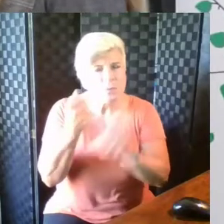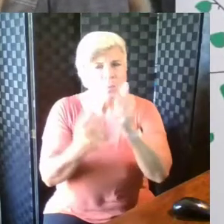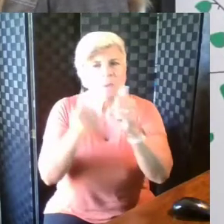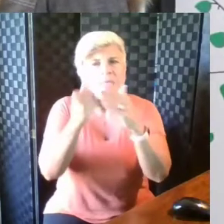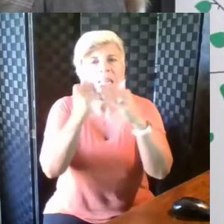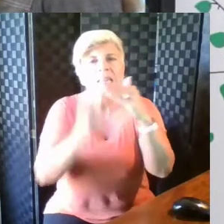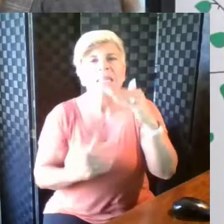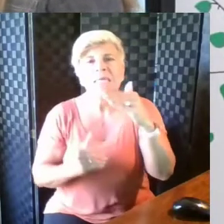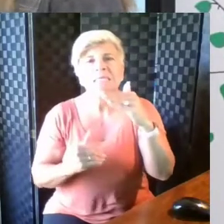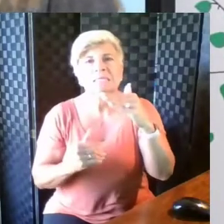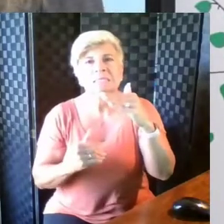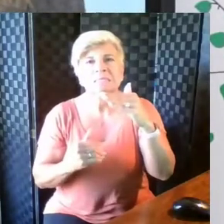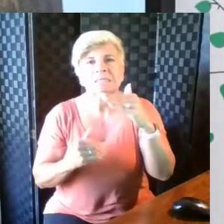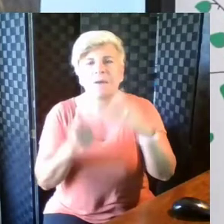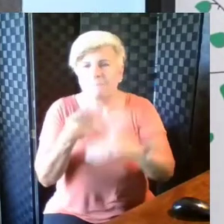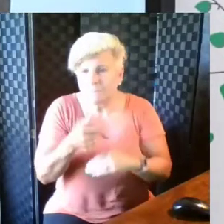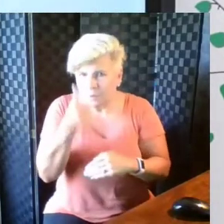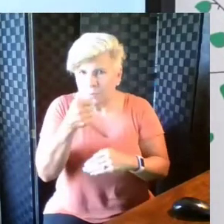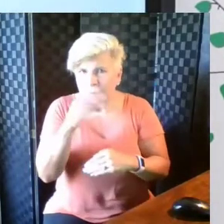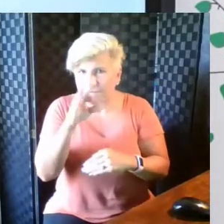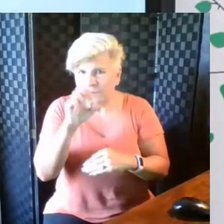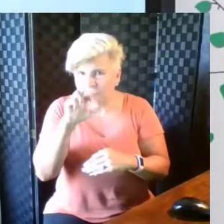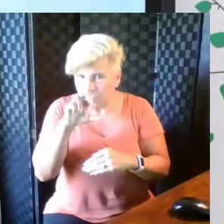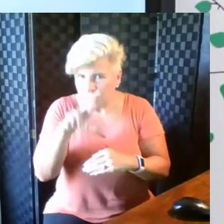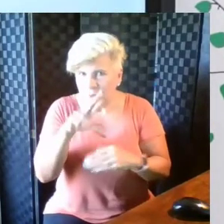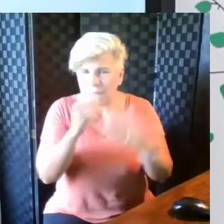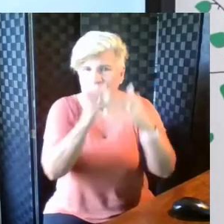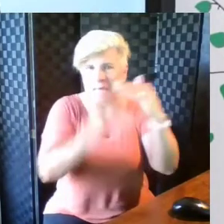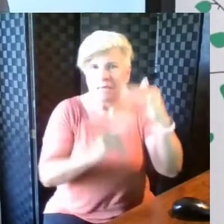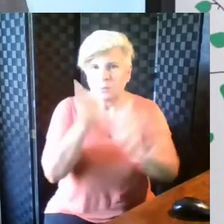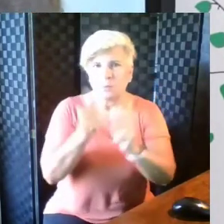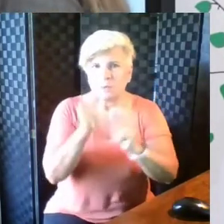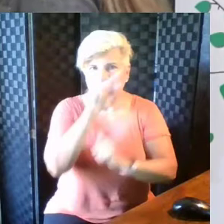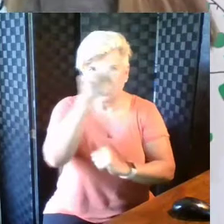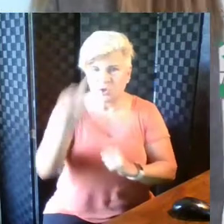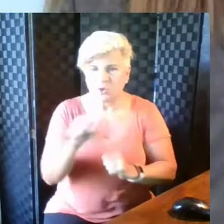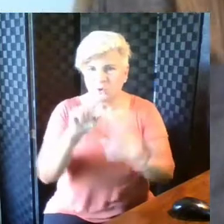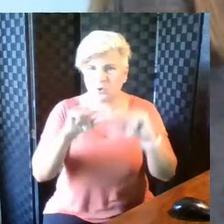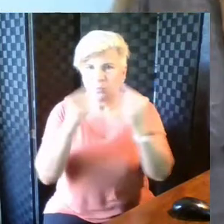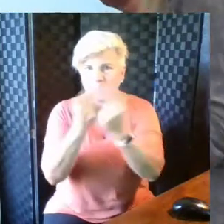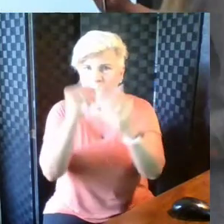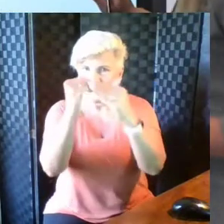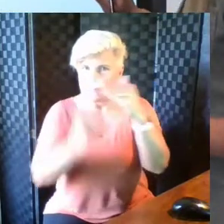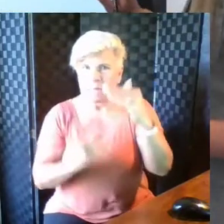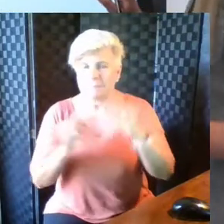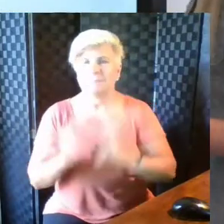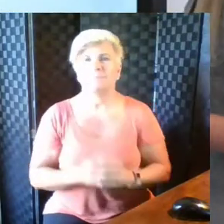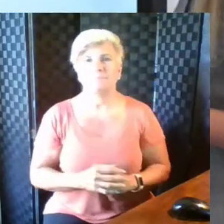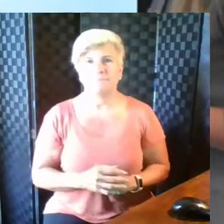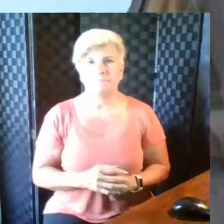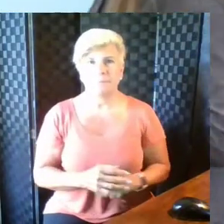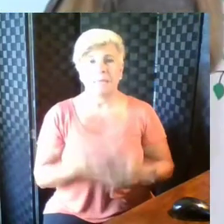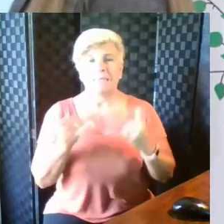amount? And then you even have apples and bananas, just like the video we saw today from Mage Math. So